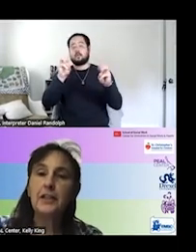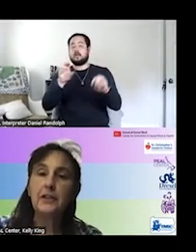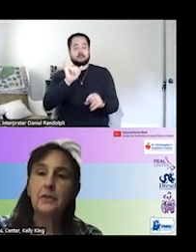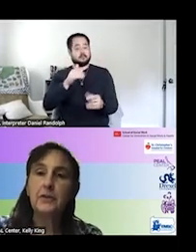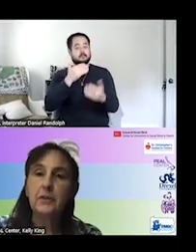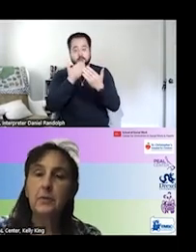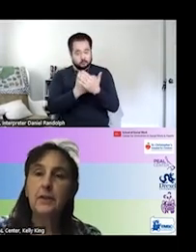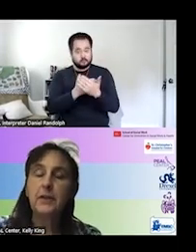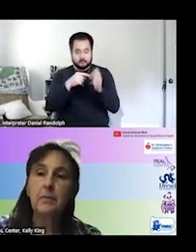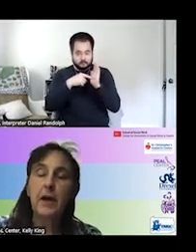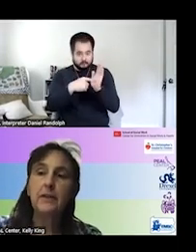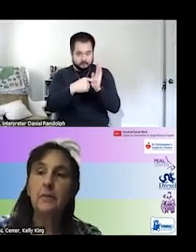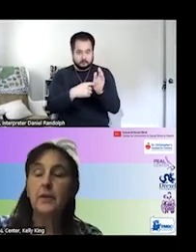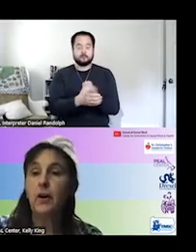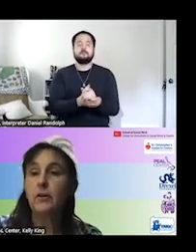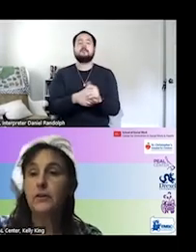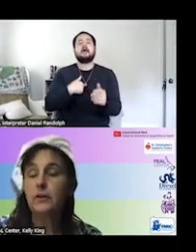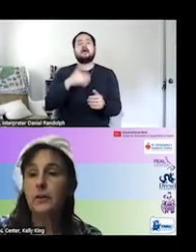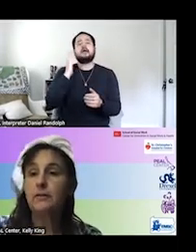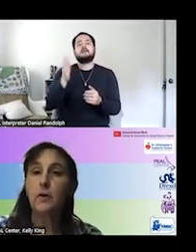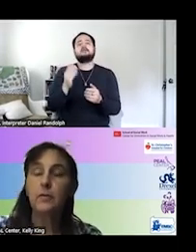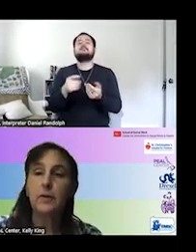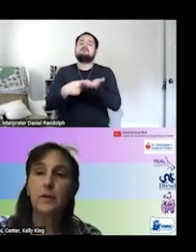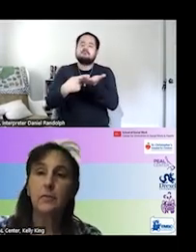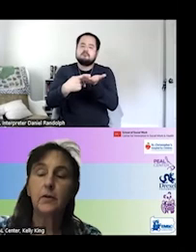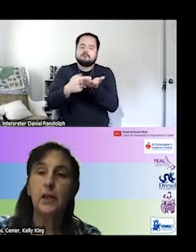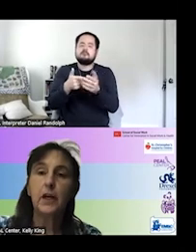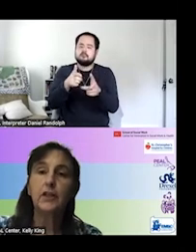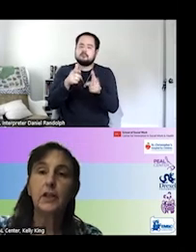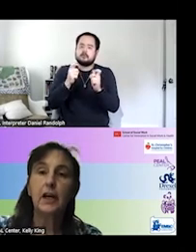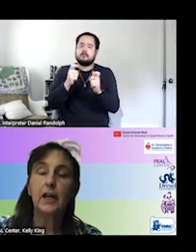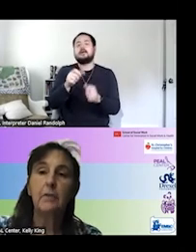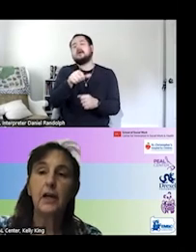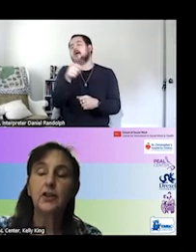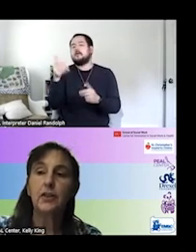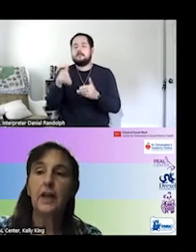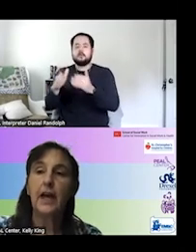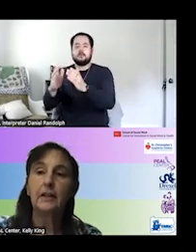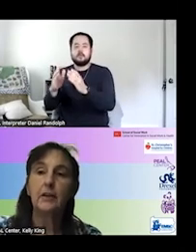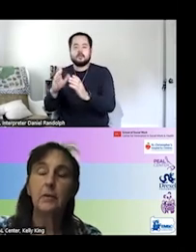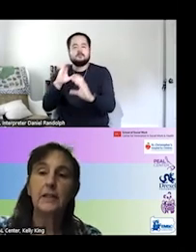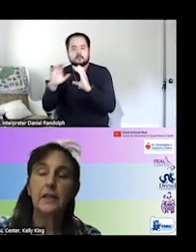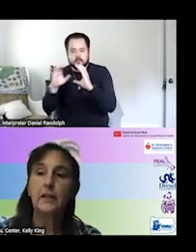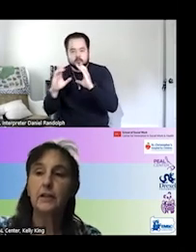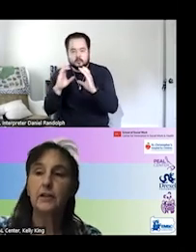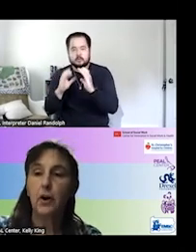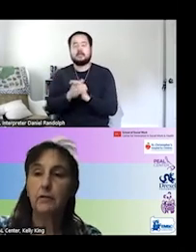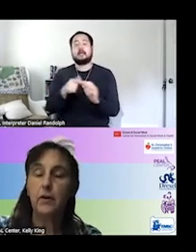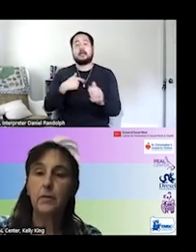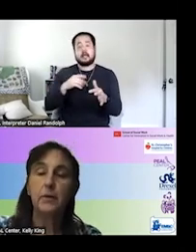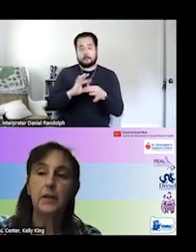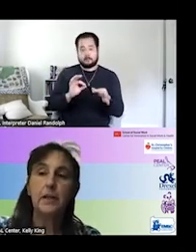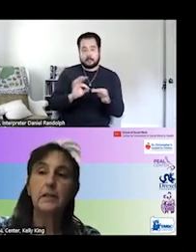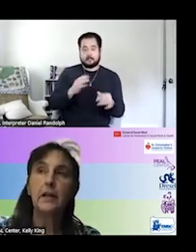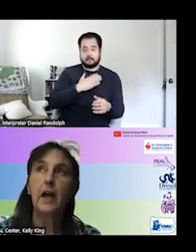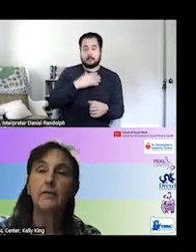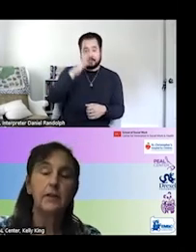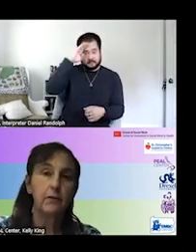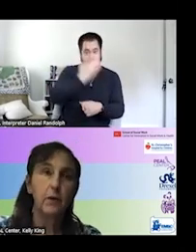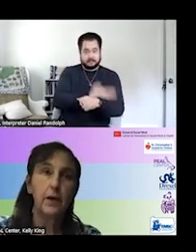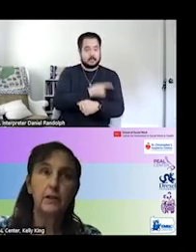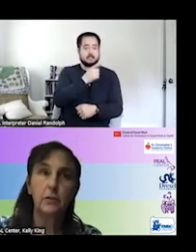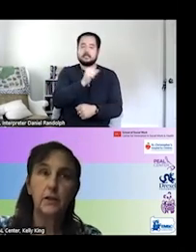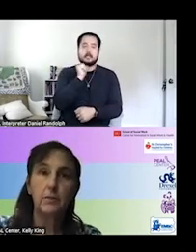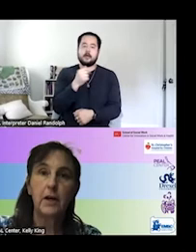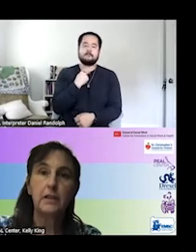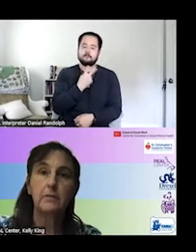to talk to you just briefly about some of the alternative forms of communication. I had mentioned that, my son is nonverbal, but he does have